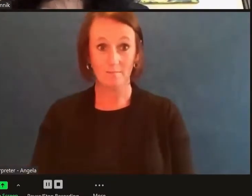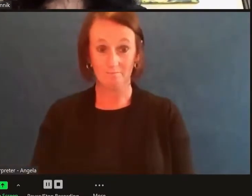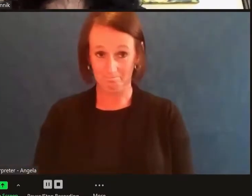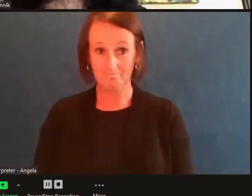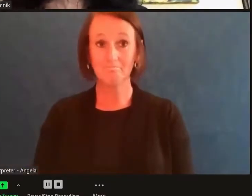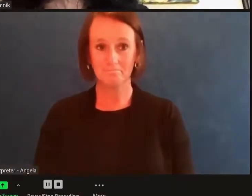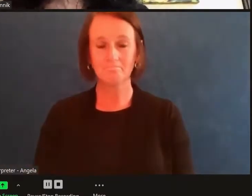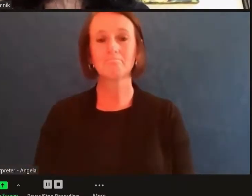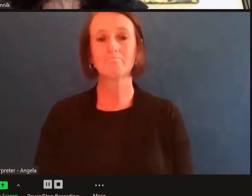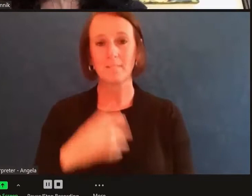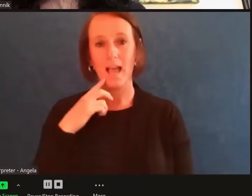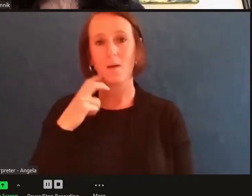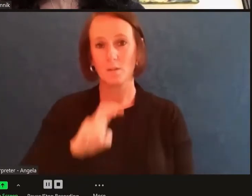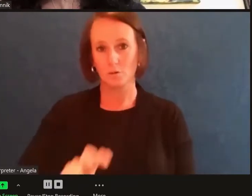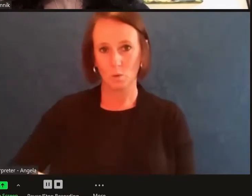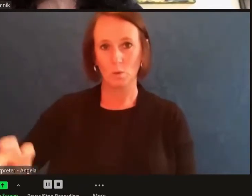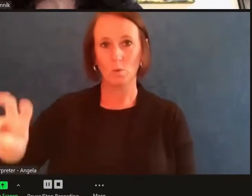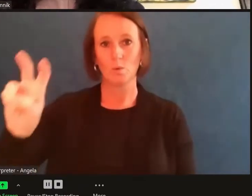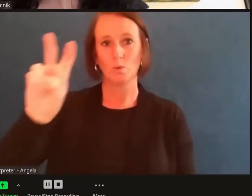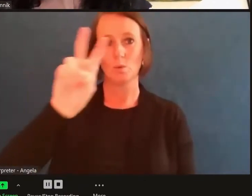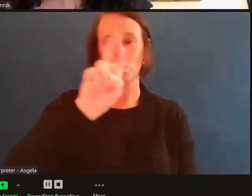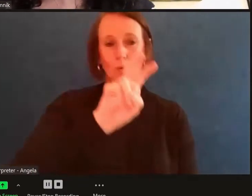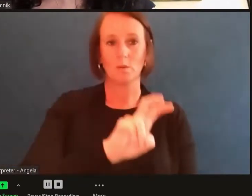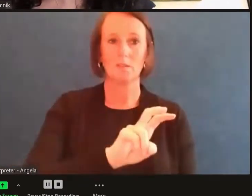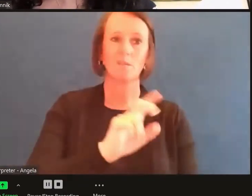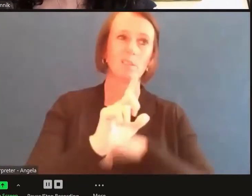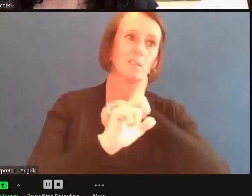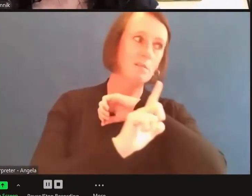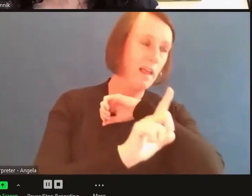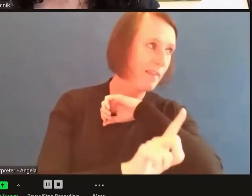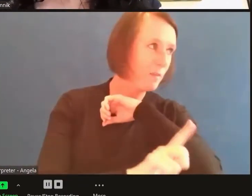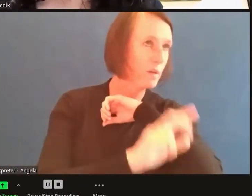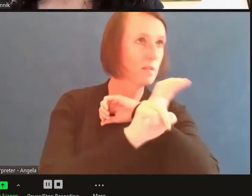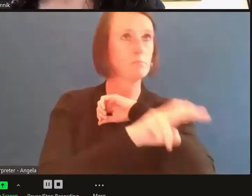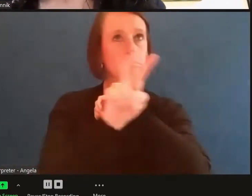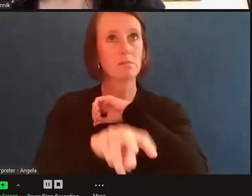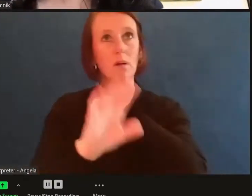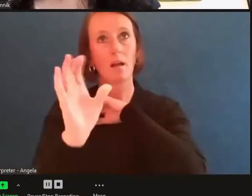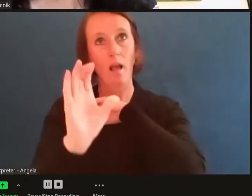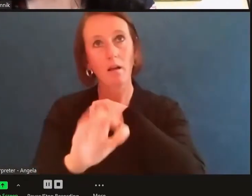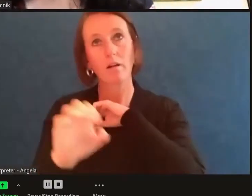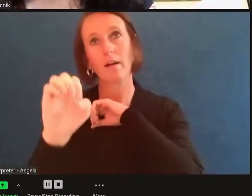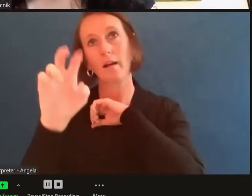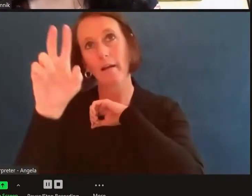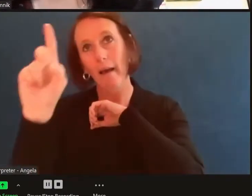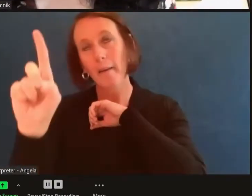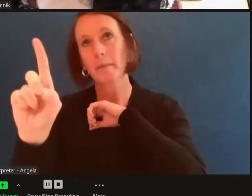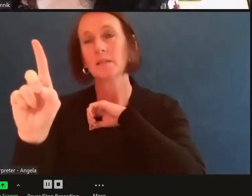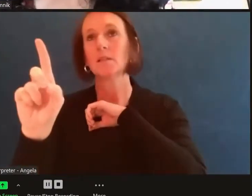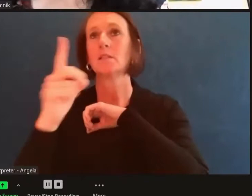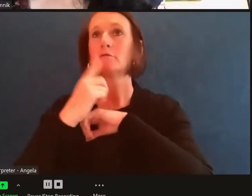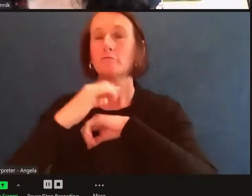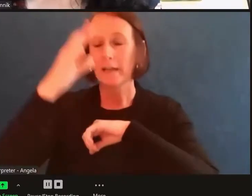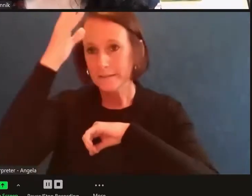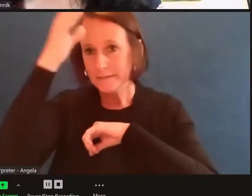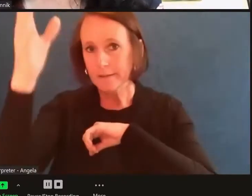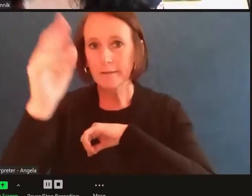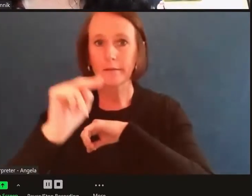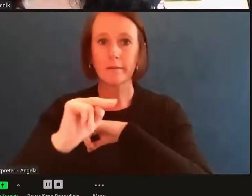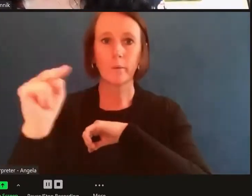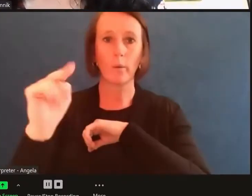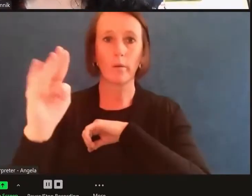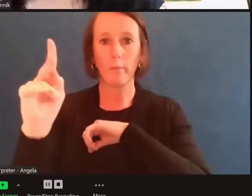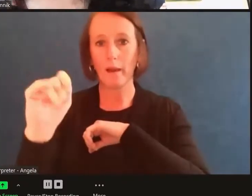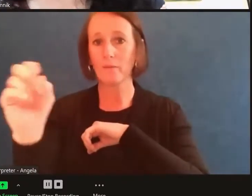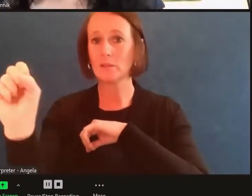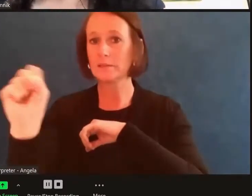on a tour, Lethbridge to Calgary to Edmonton to Red Deer to North Battleford to Saskatoon